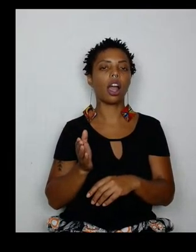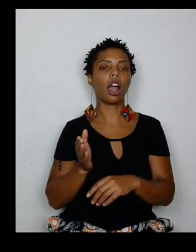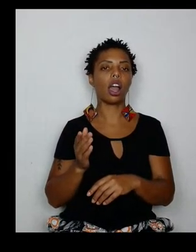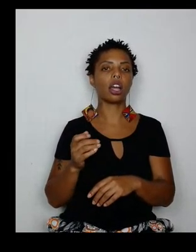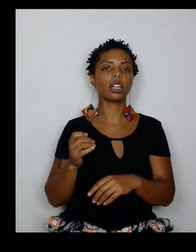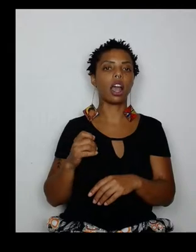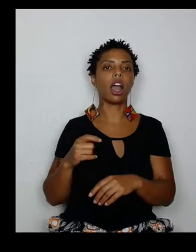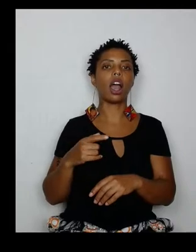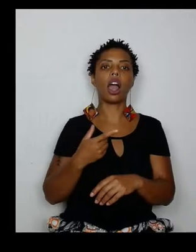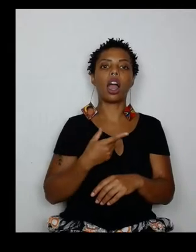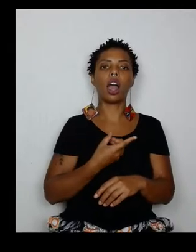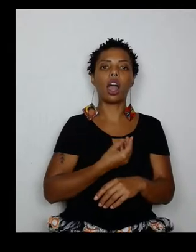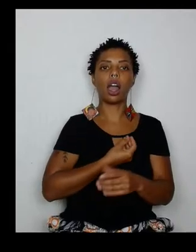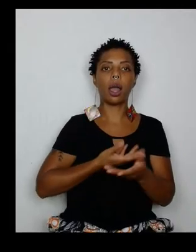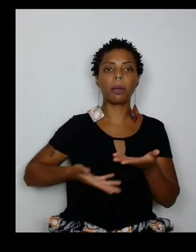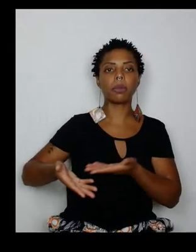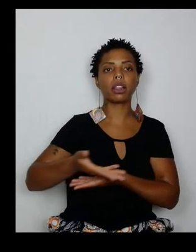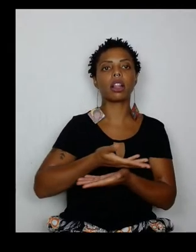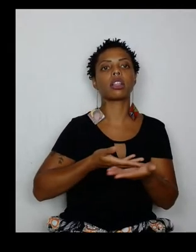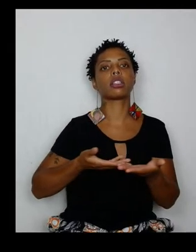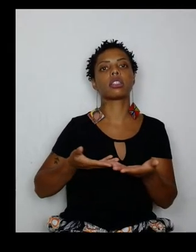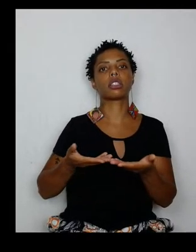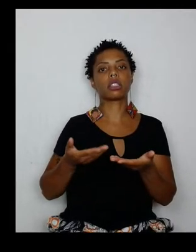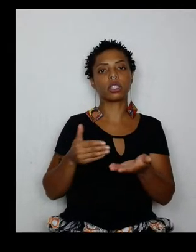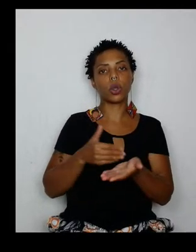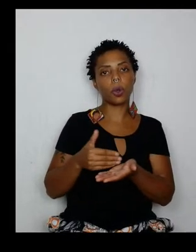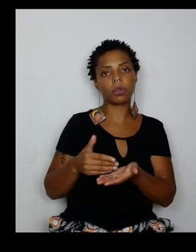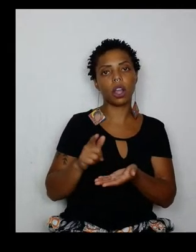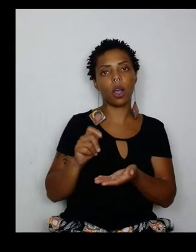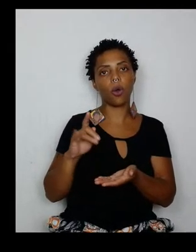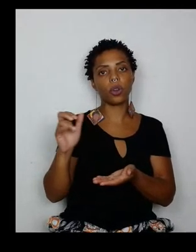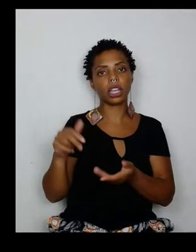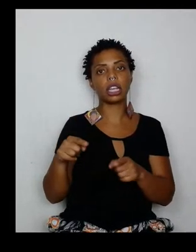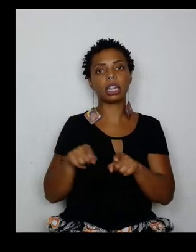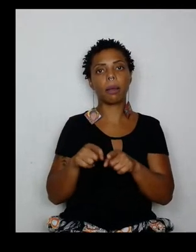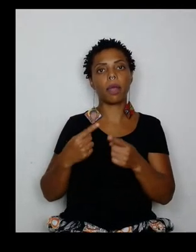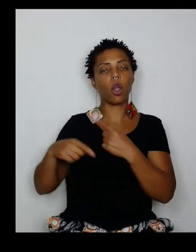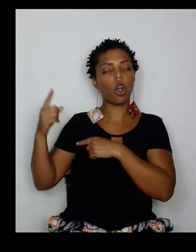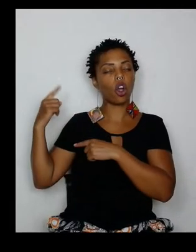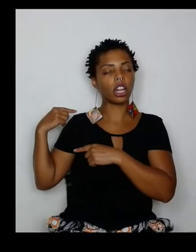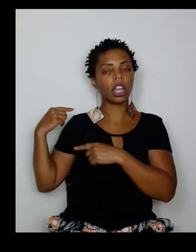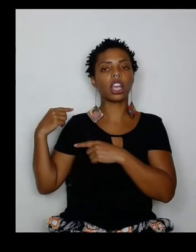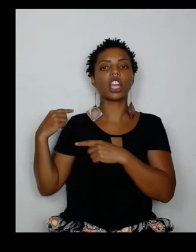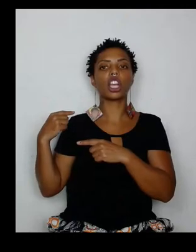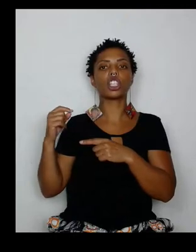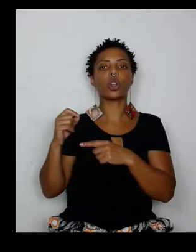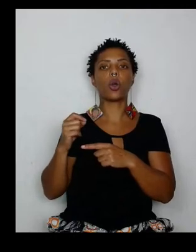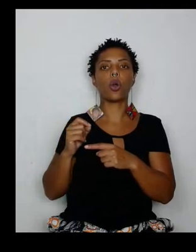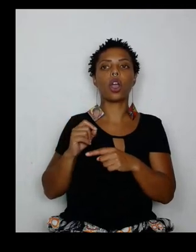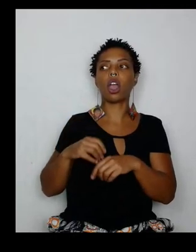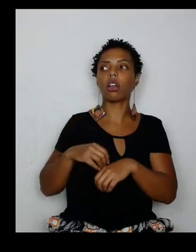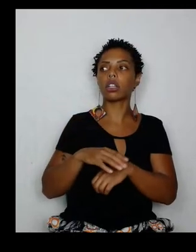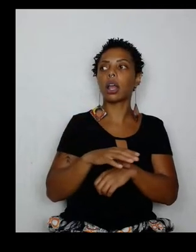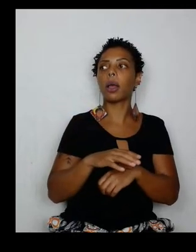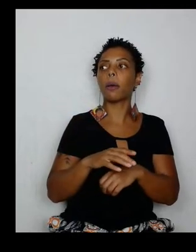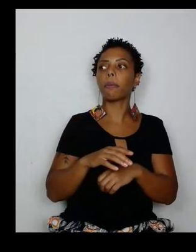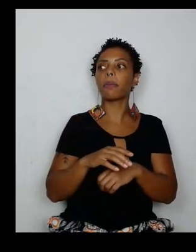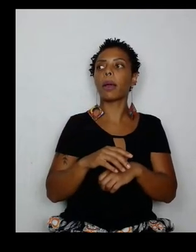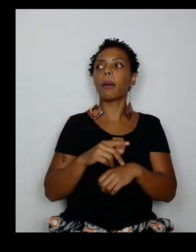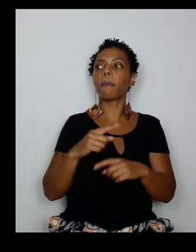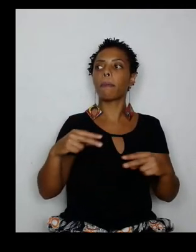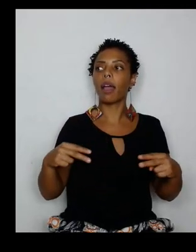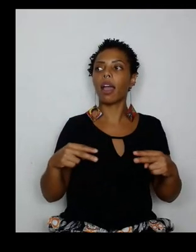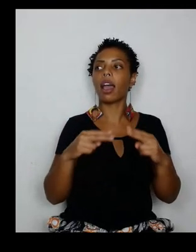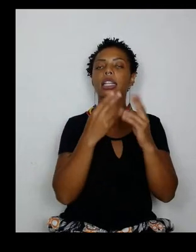paris and his orientation to the market in paris his letters home his letters to his wife um and and this is where the